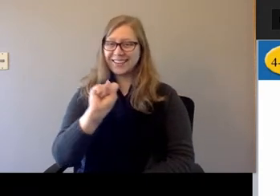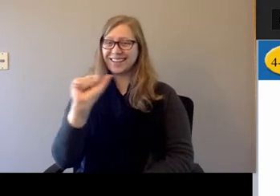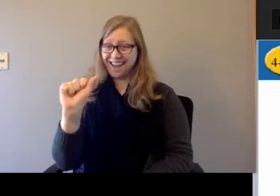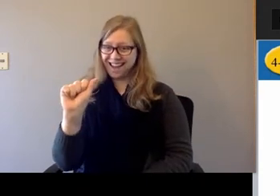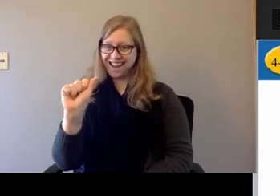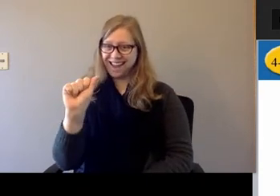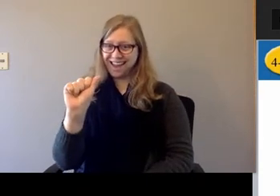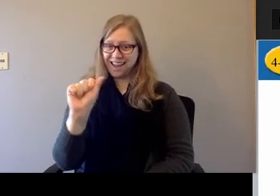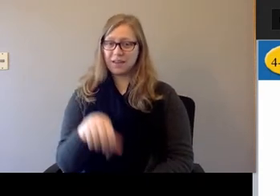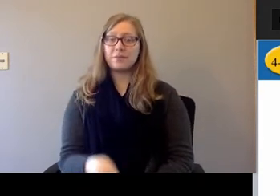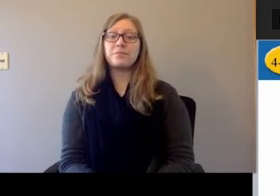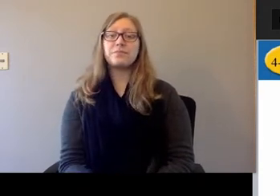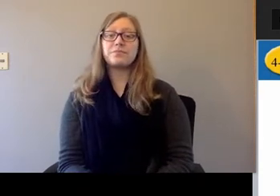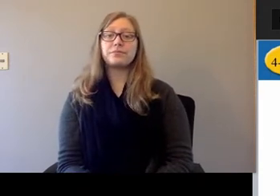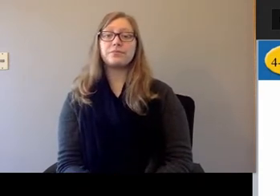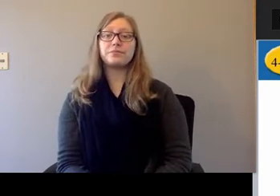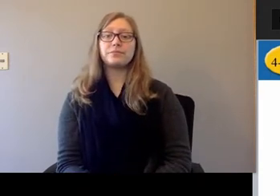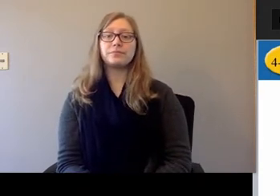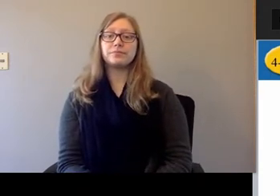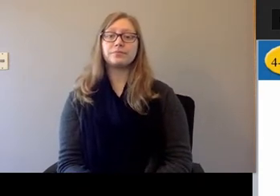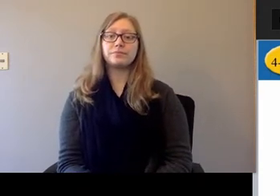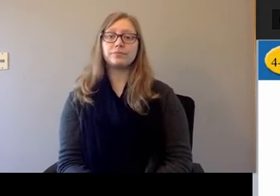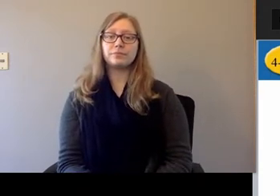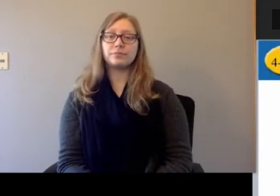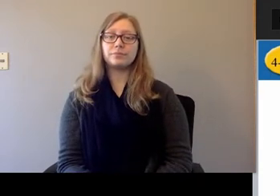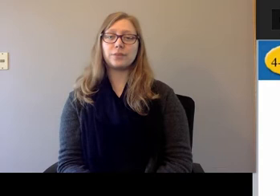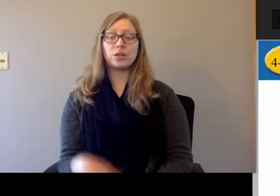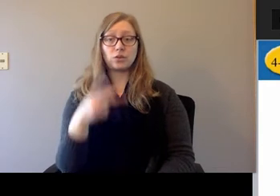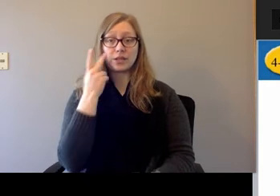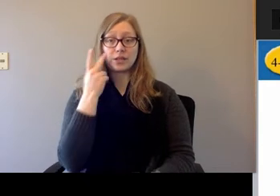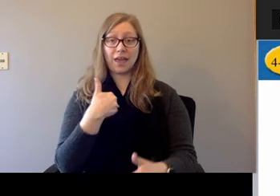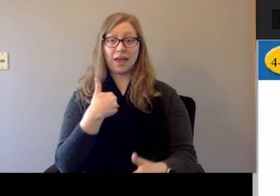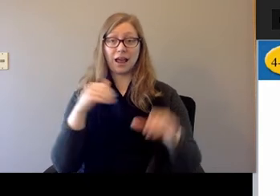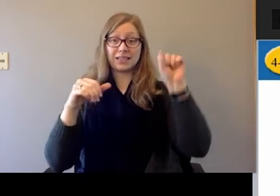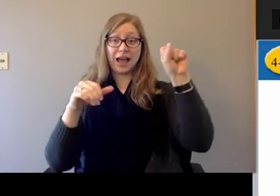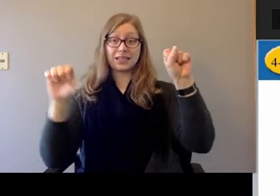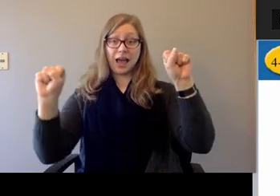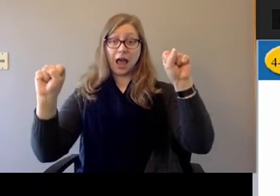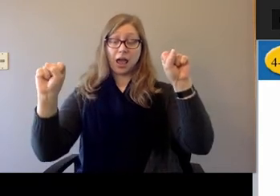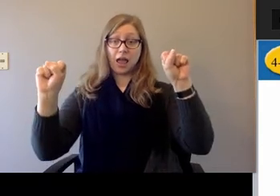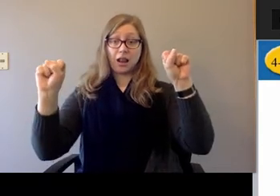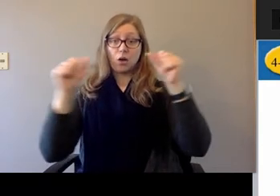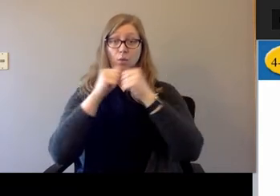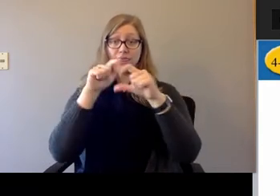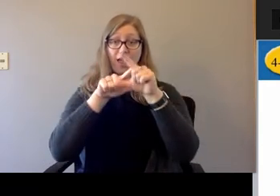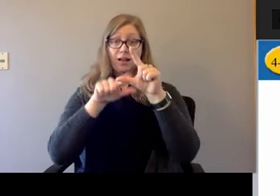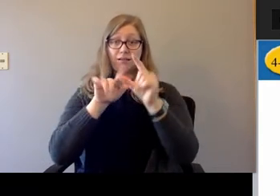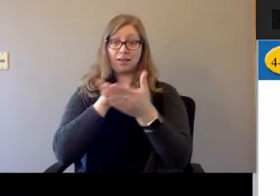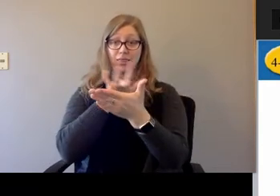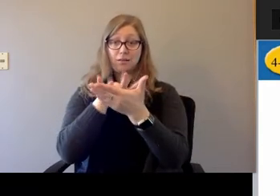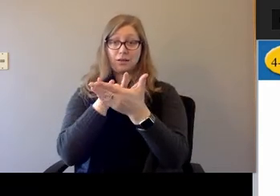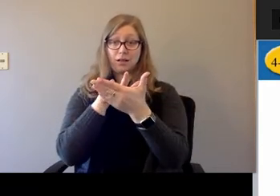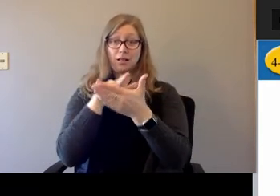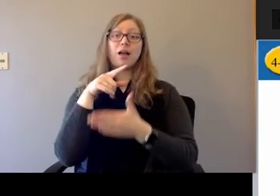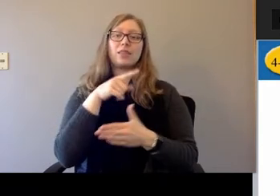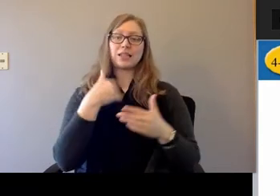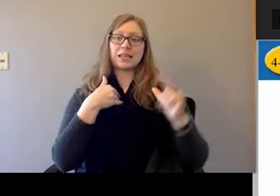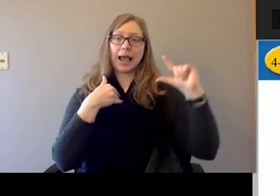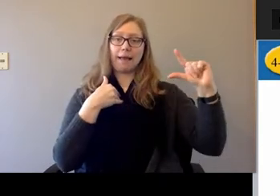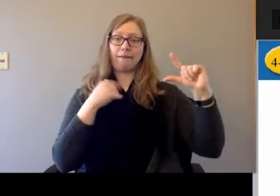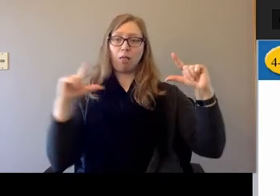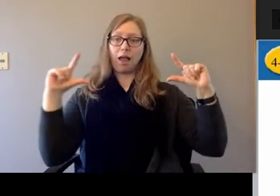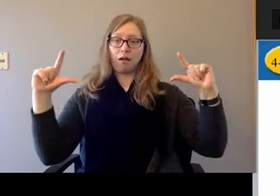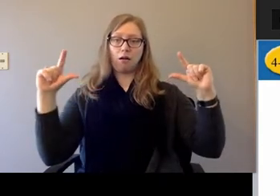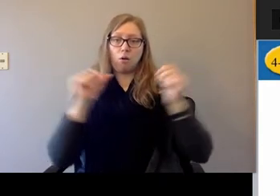there. This one had the side and the included angle. The new one has two angles and the included side, and we're going to accept